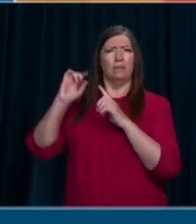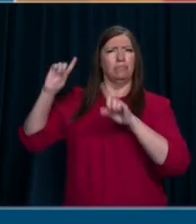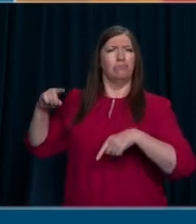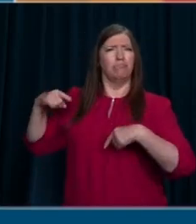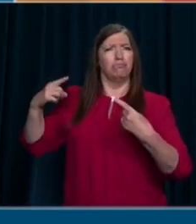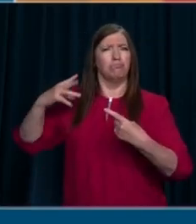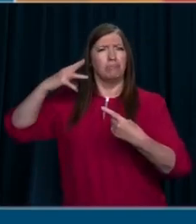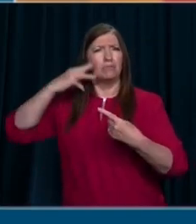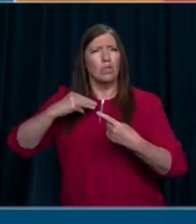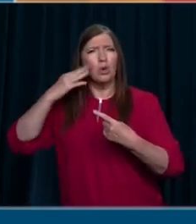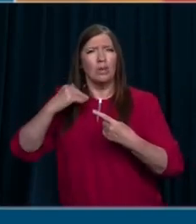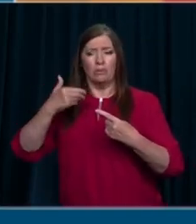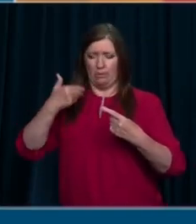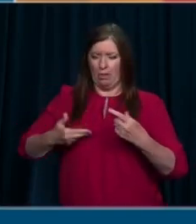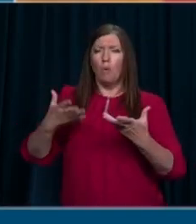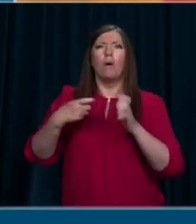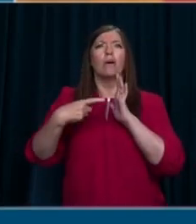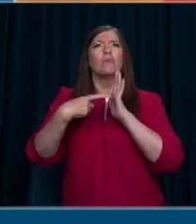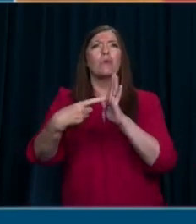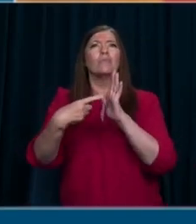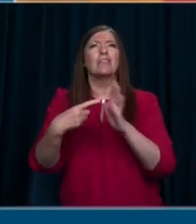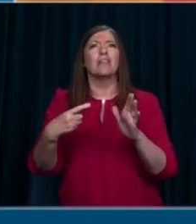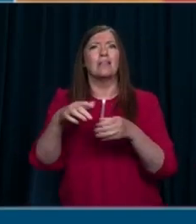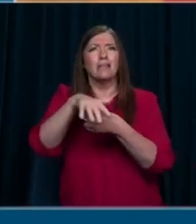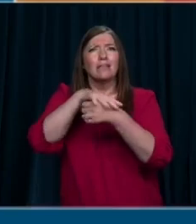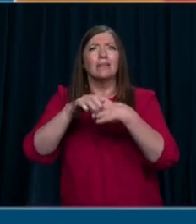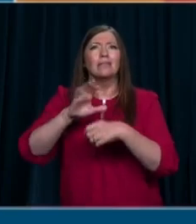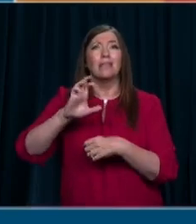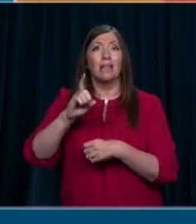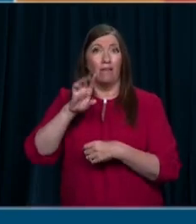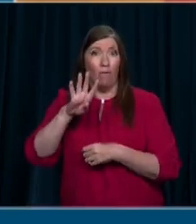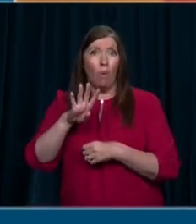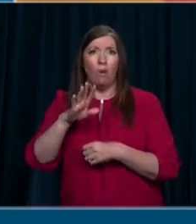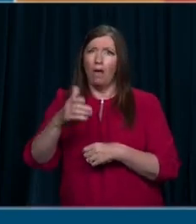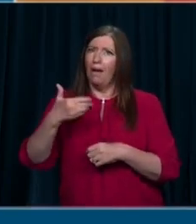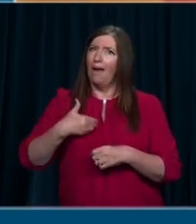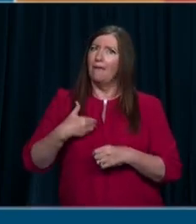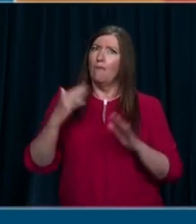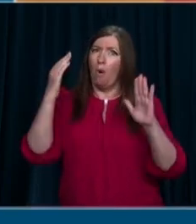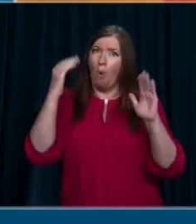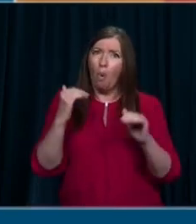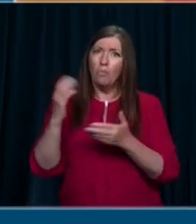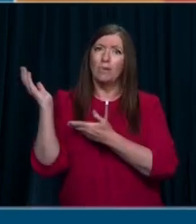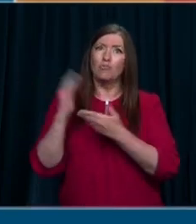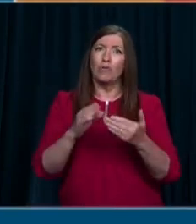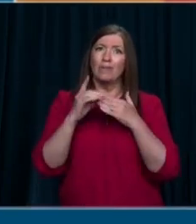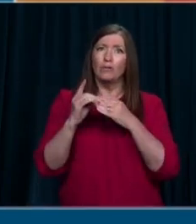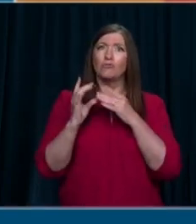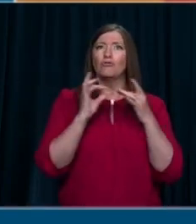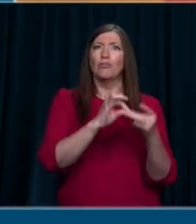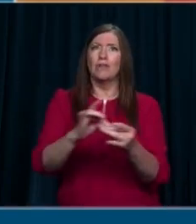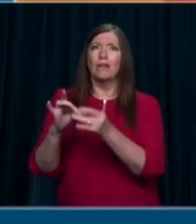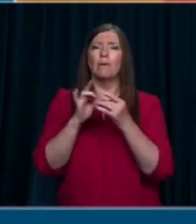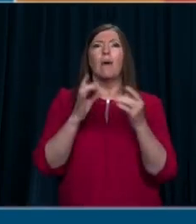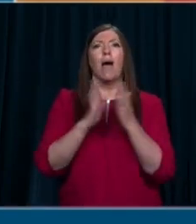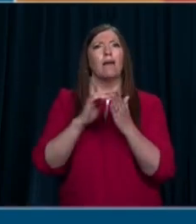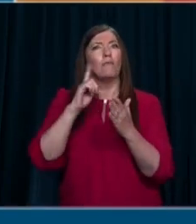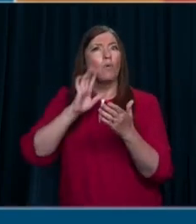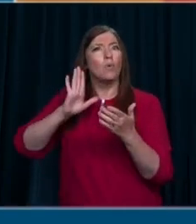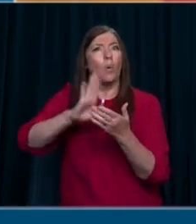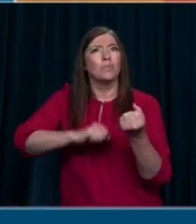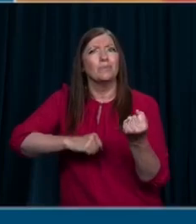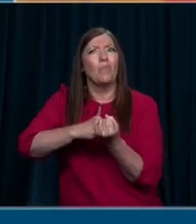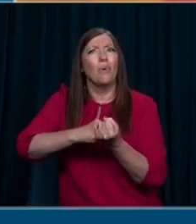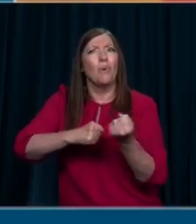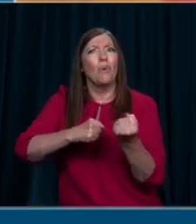our district in CD4. There is hope. We need candidates that can bring hope, bring leadership, and I ask for your support in this movement.